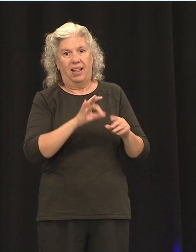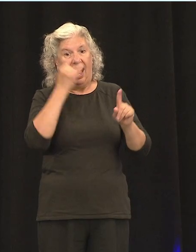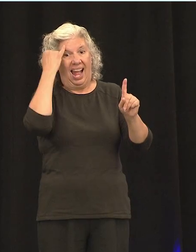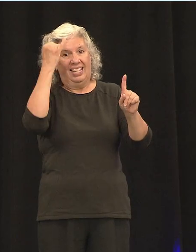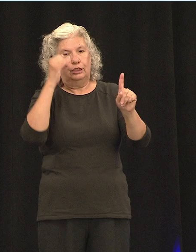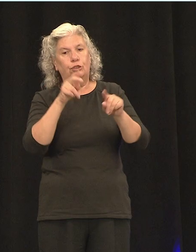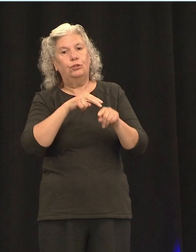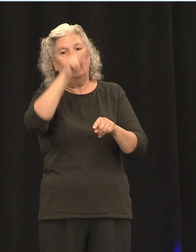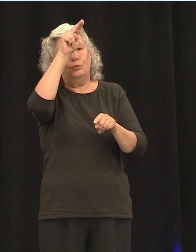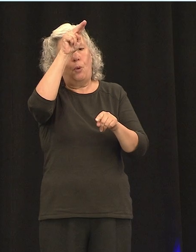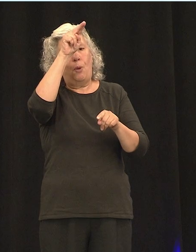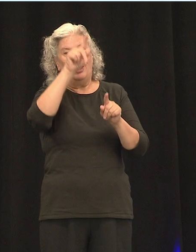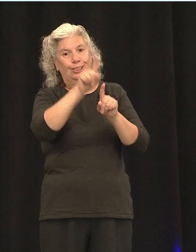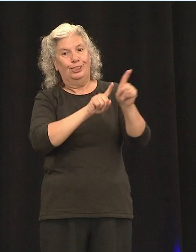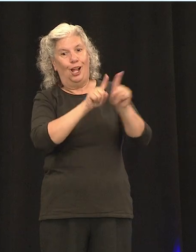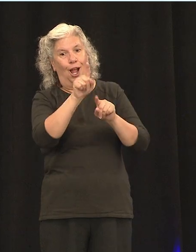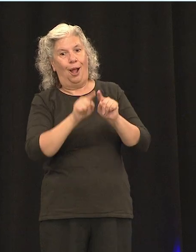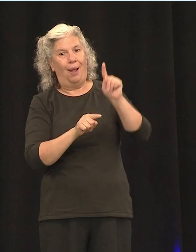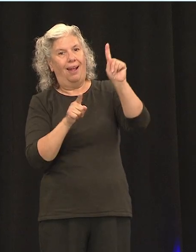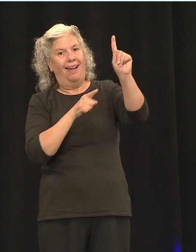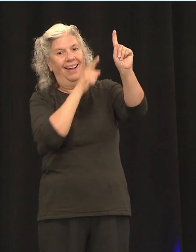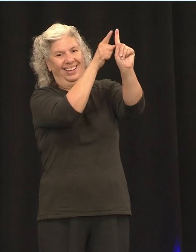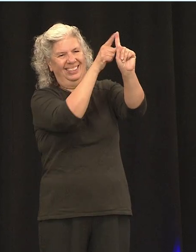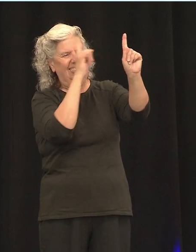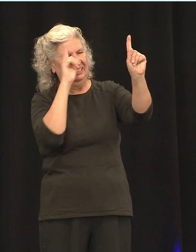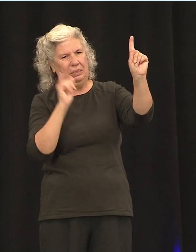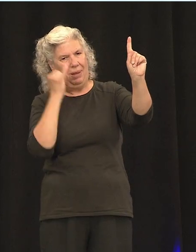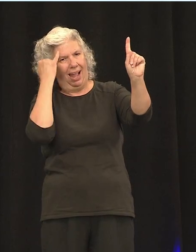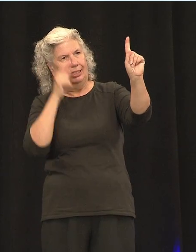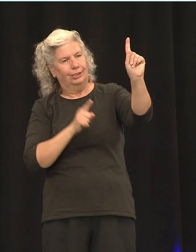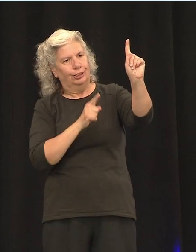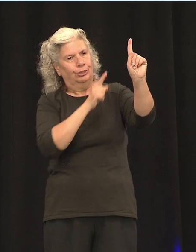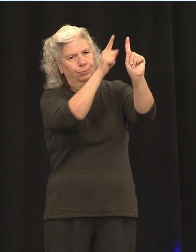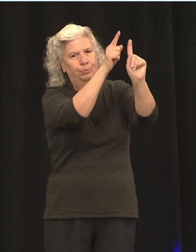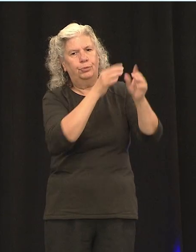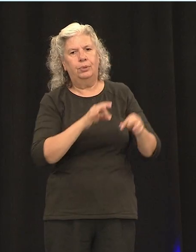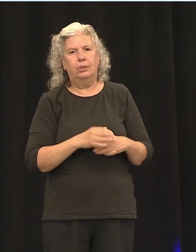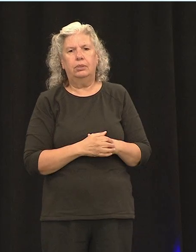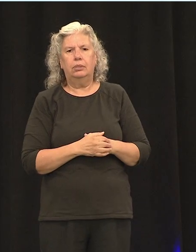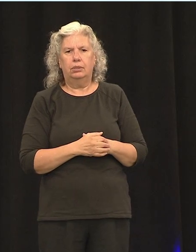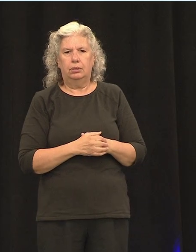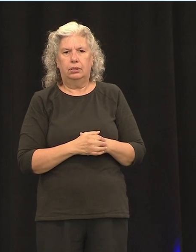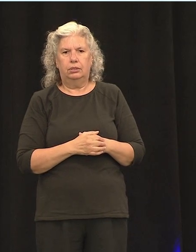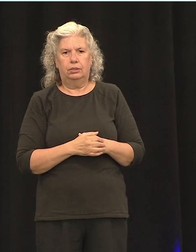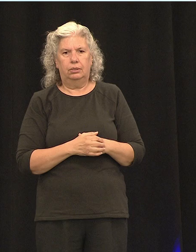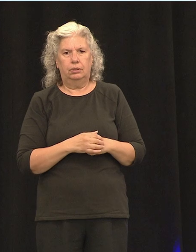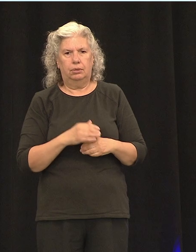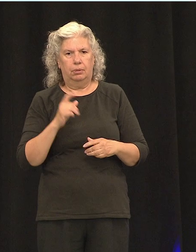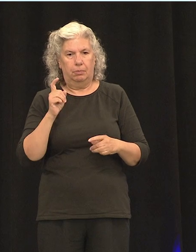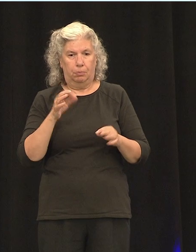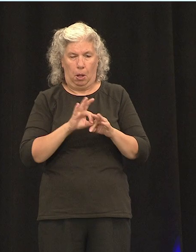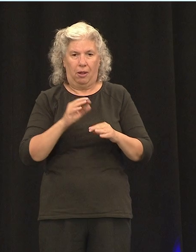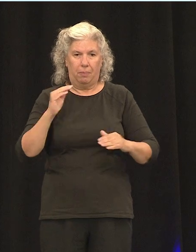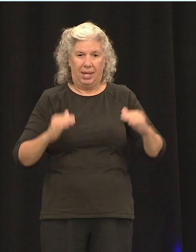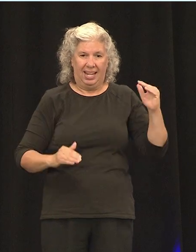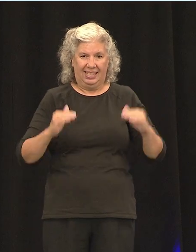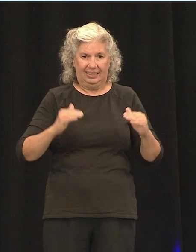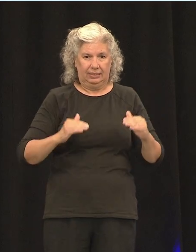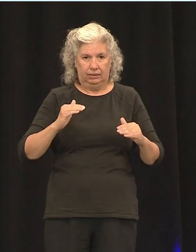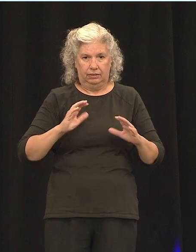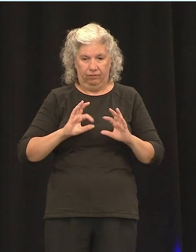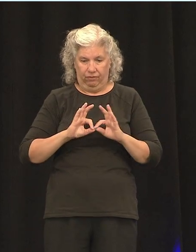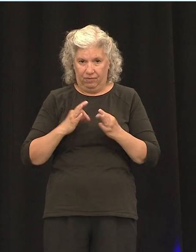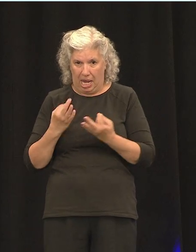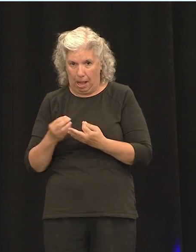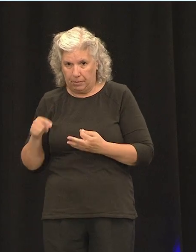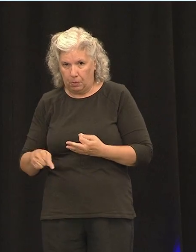today. And it's important, you do have to balance this, but I think it's very important to think as a family, what does 10